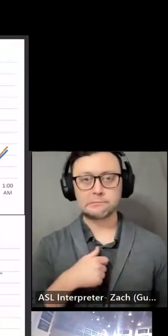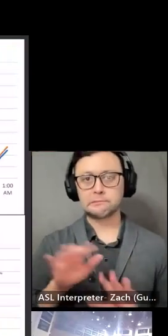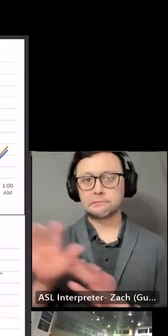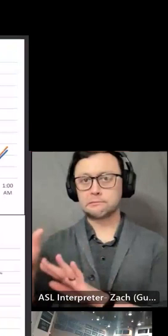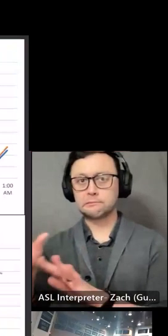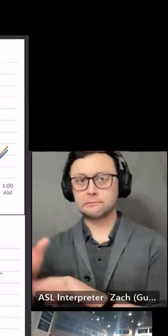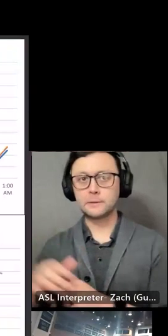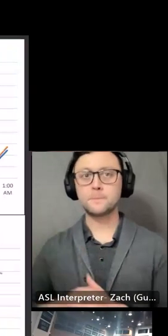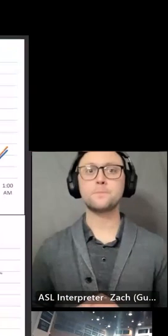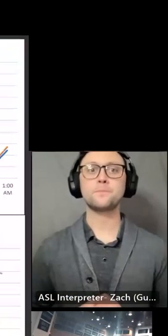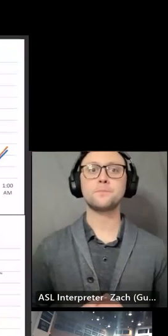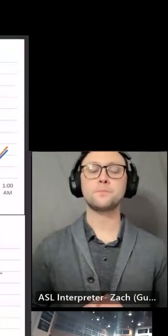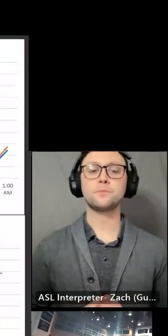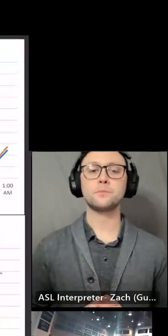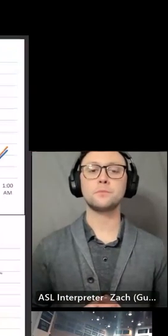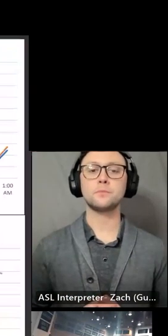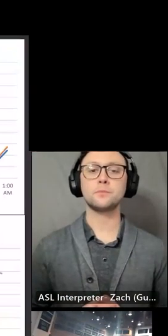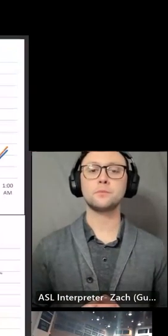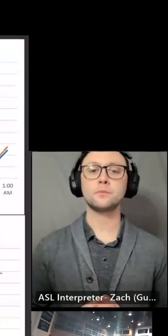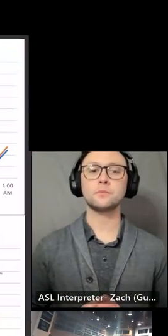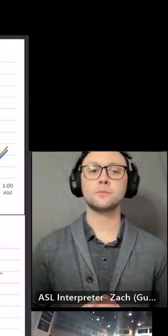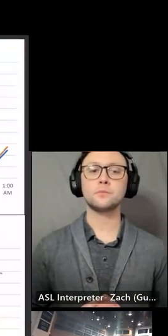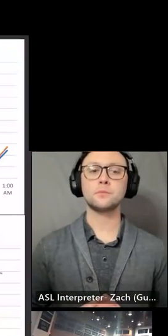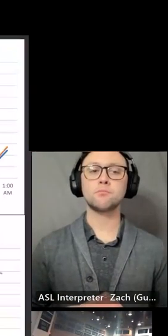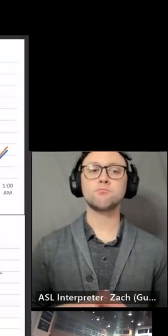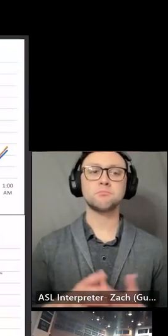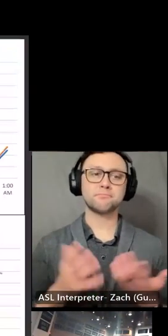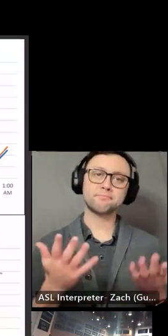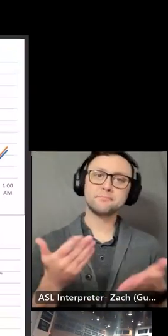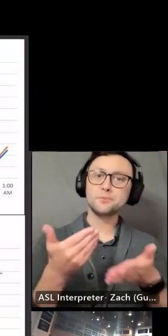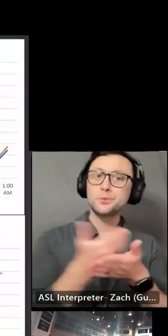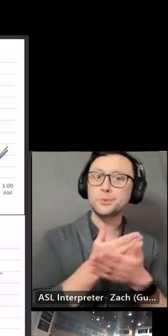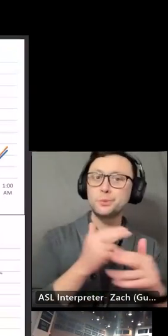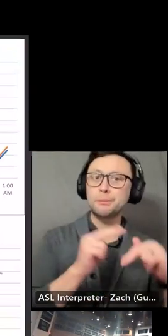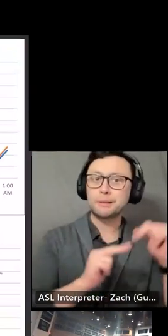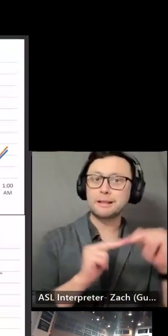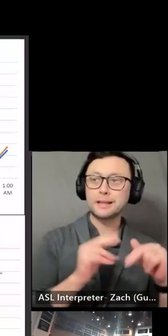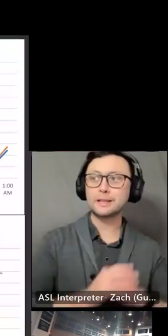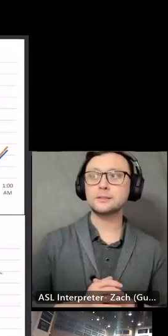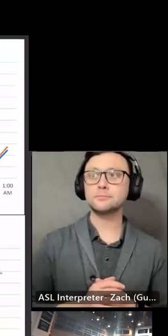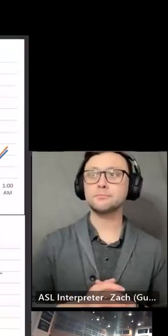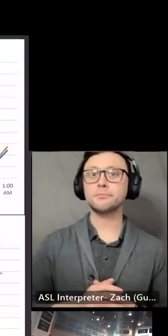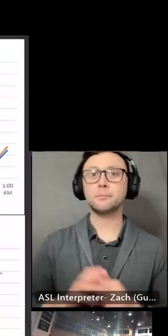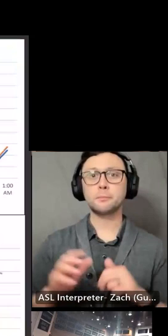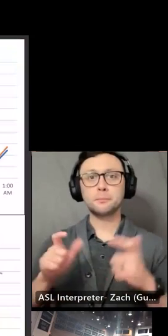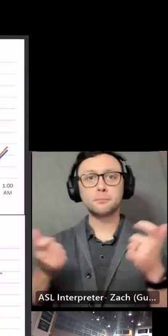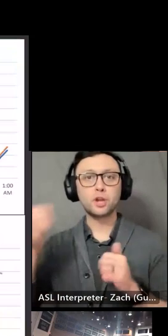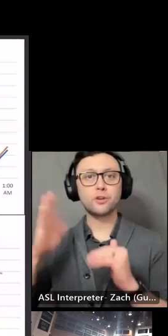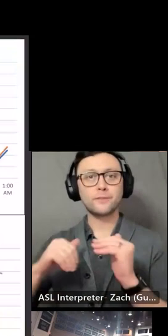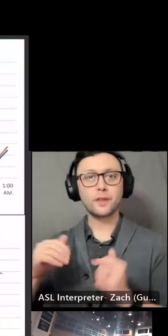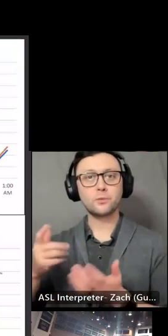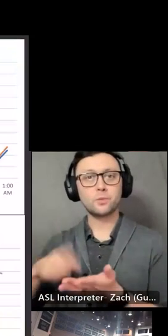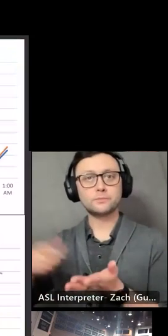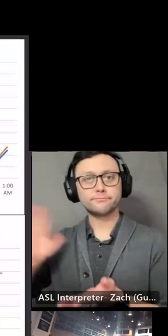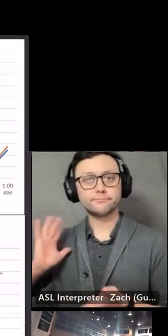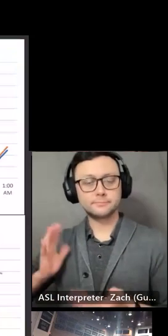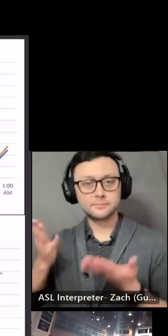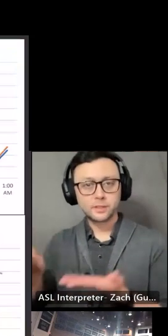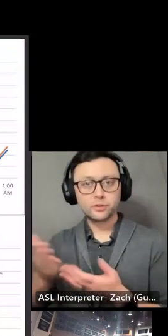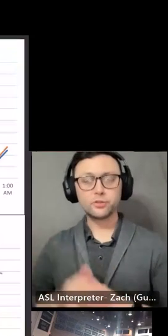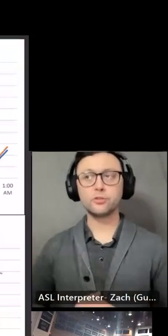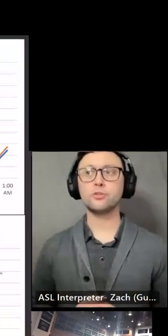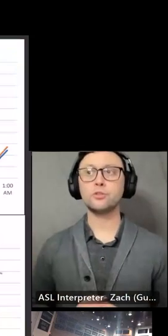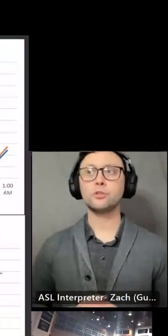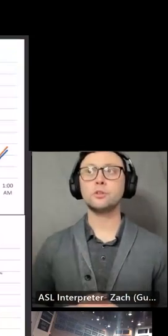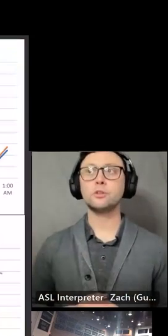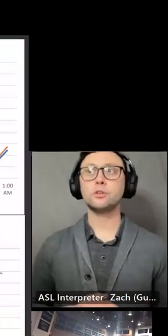In terms of traffic impacts, you know, it's an existing facility, so it's largely the same. We are increasing the size a little bit by 80 buses. That's not